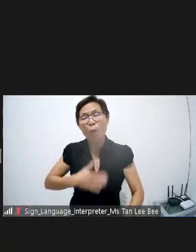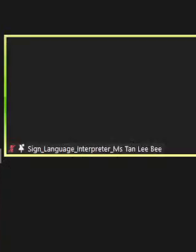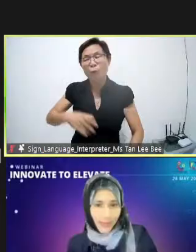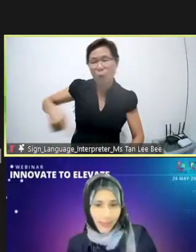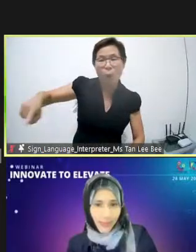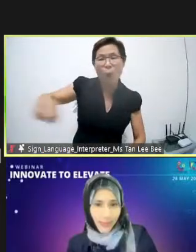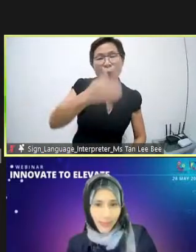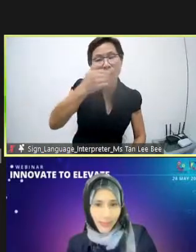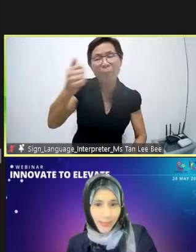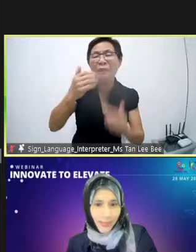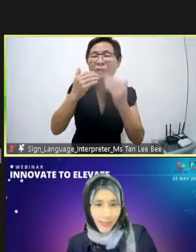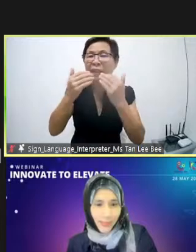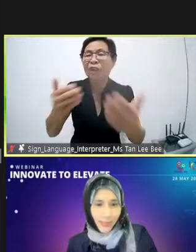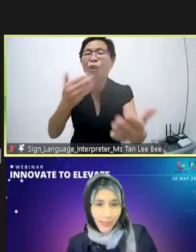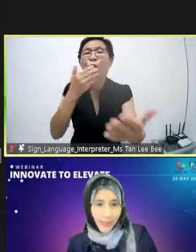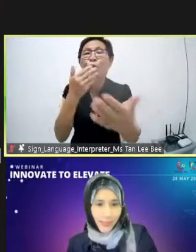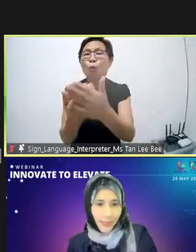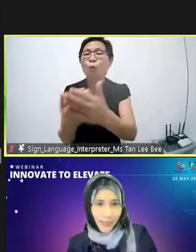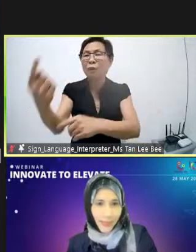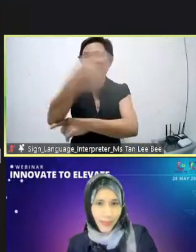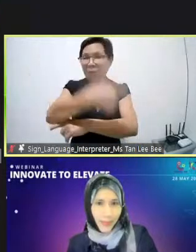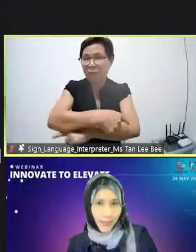have a good day.